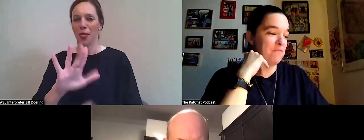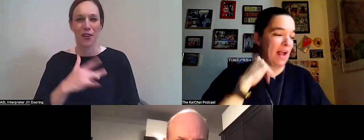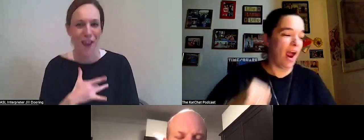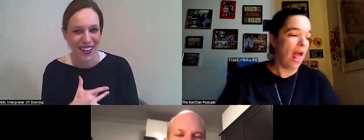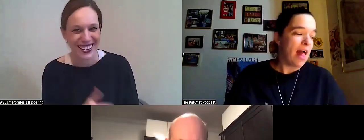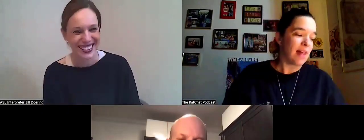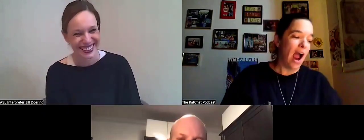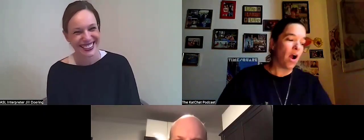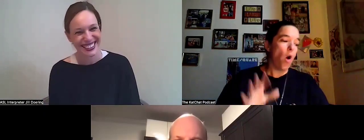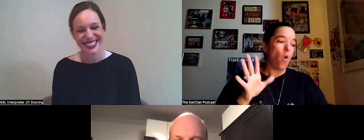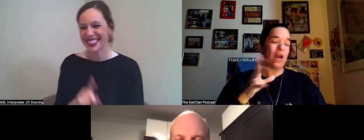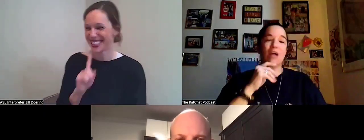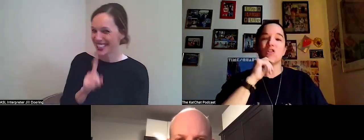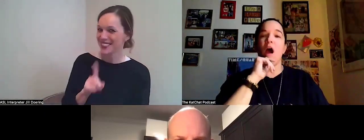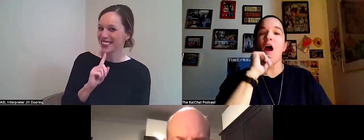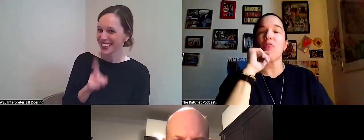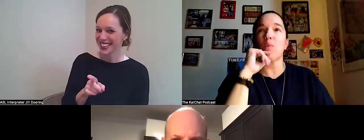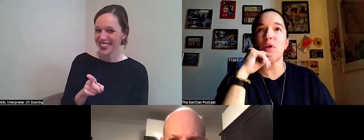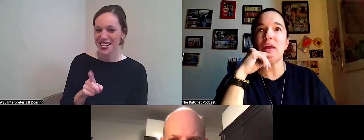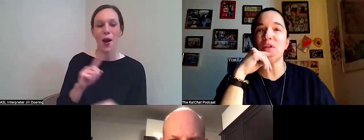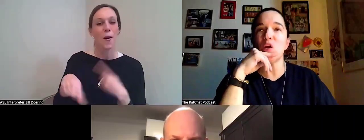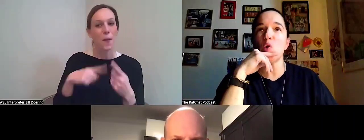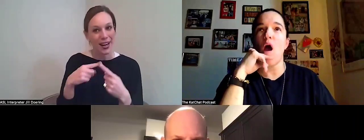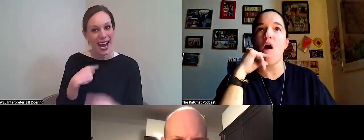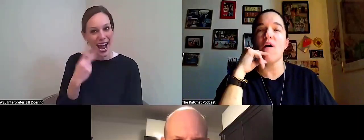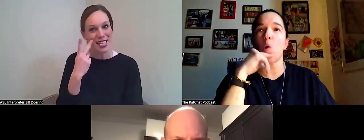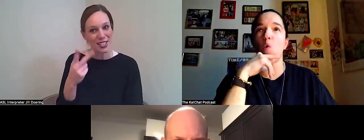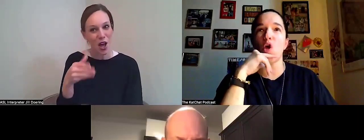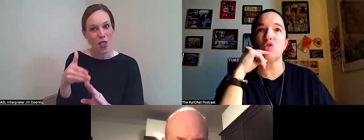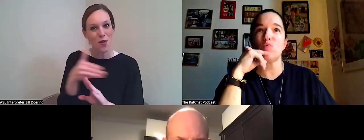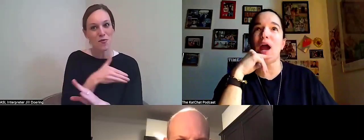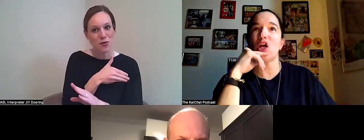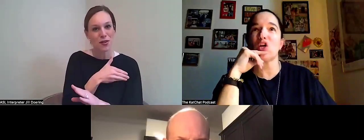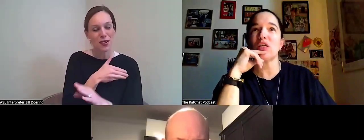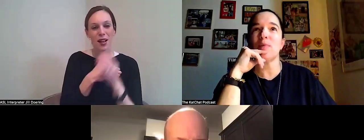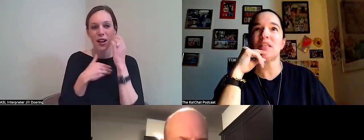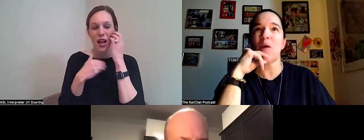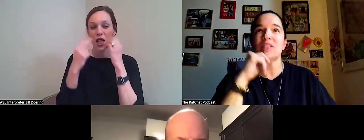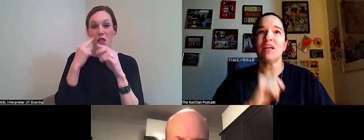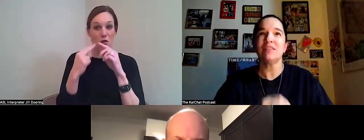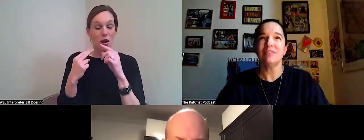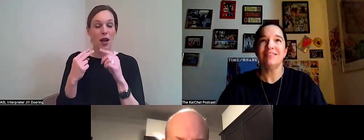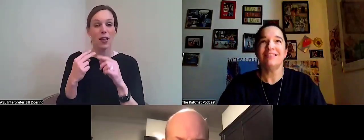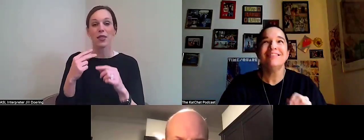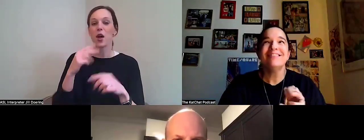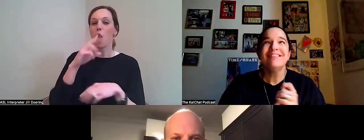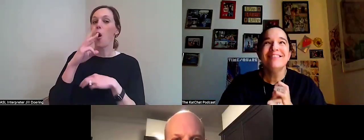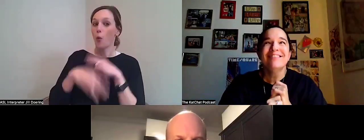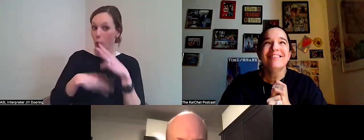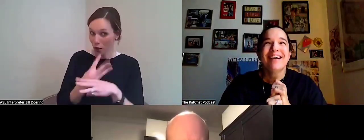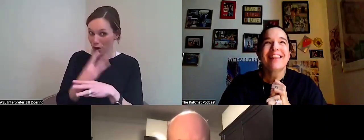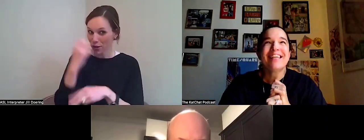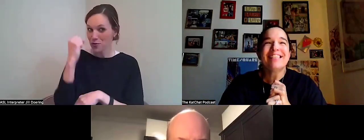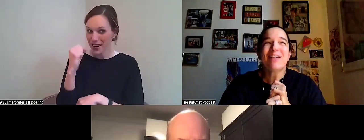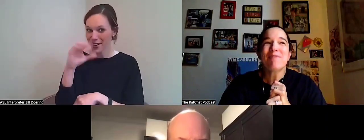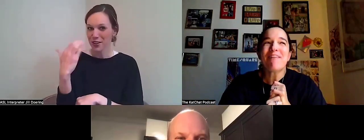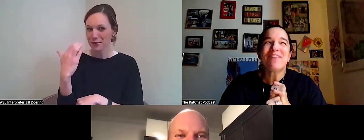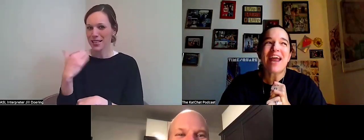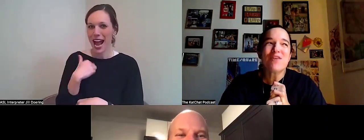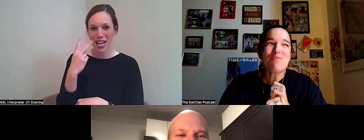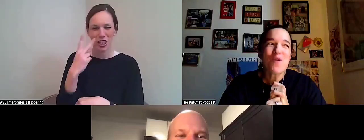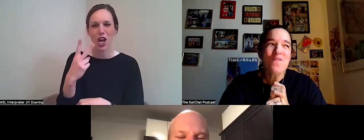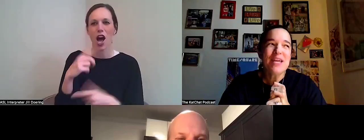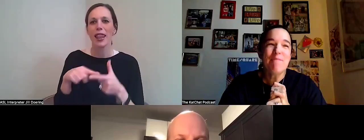definitely, definitely. Like when I saw the preview of a World Record Christmas, I was like, this is